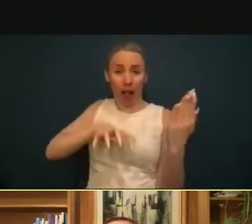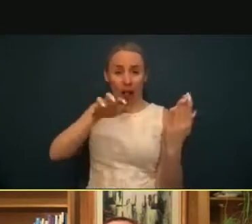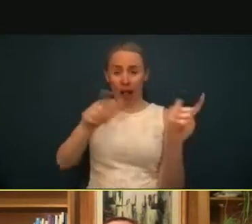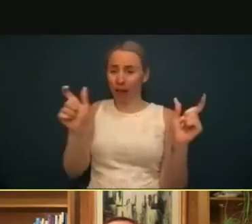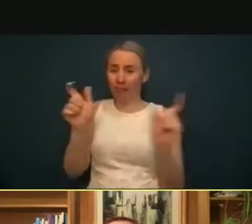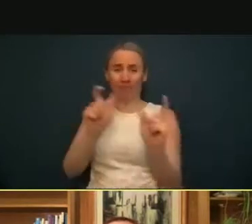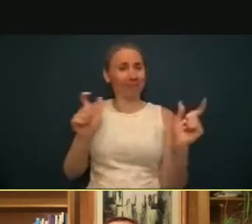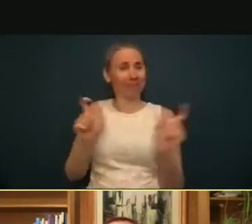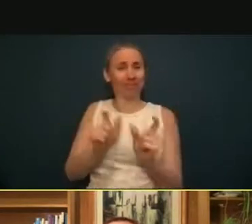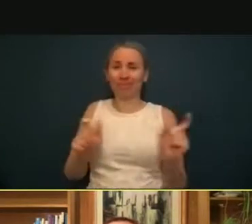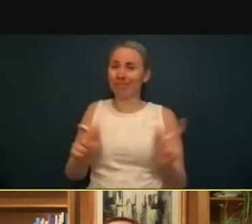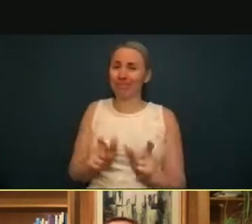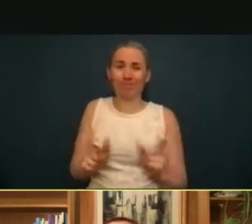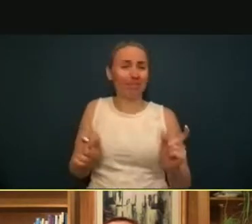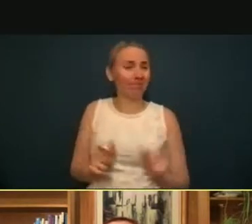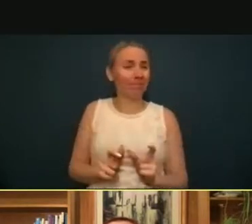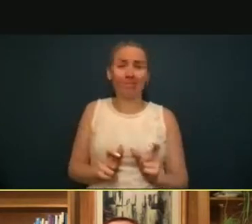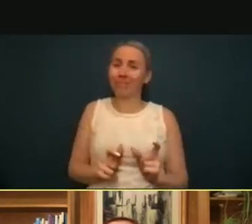don't work well with